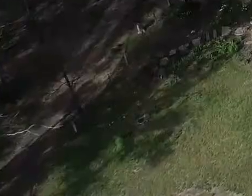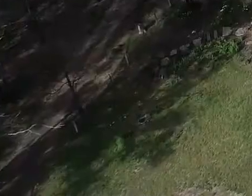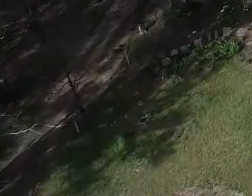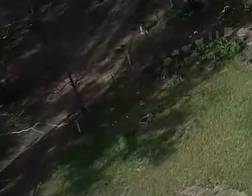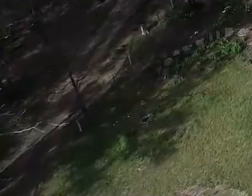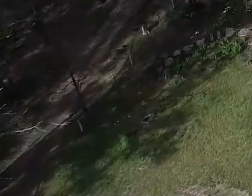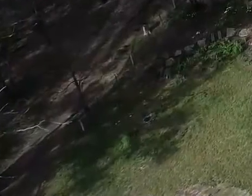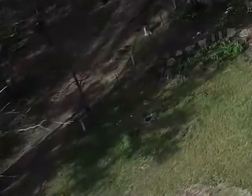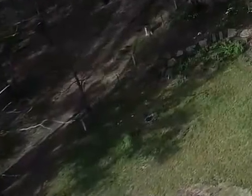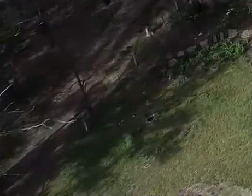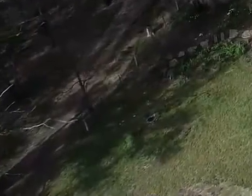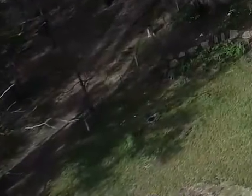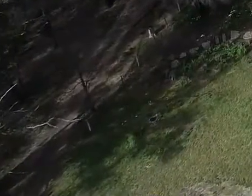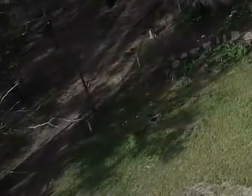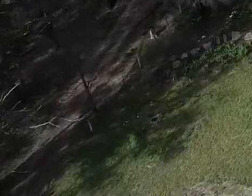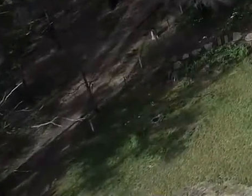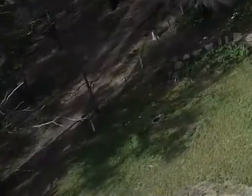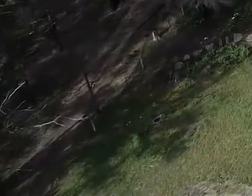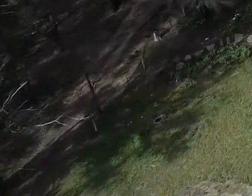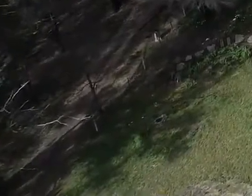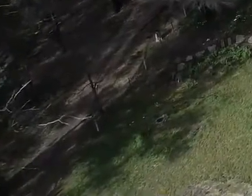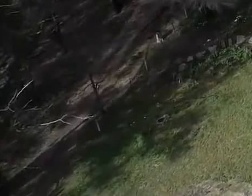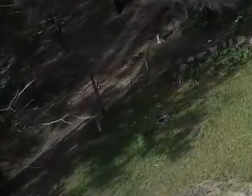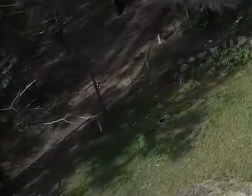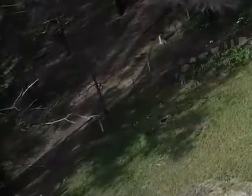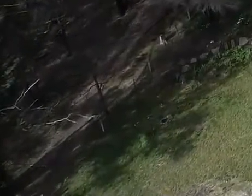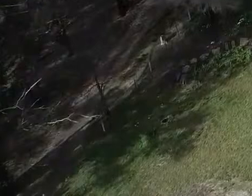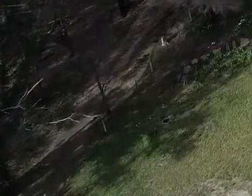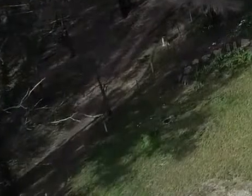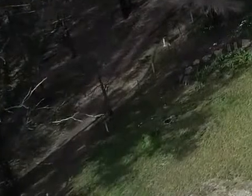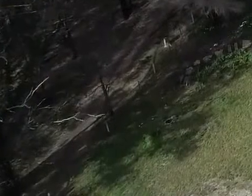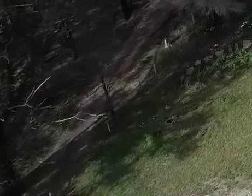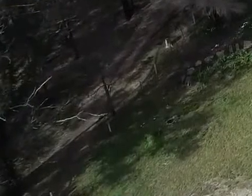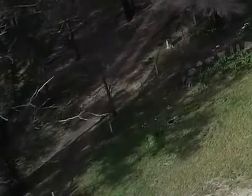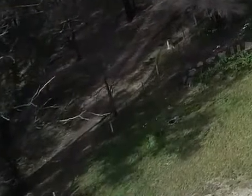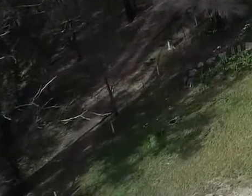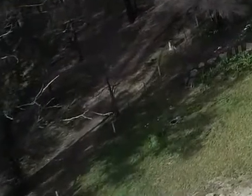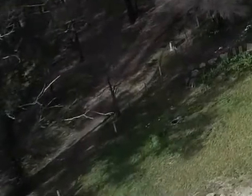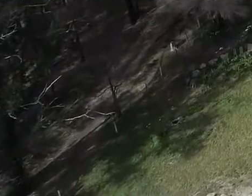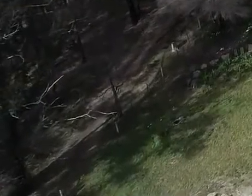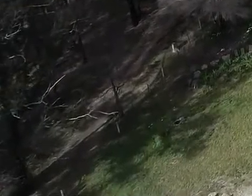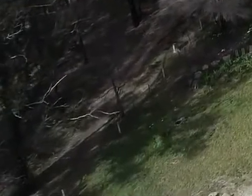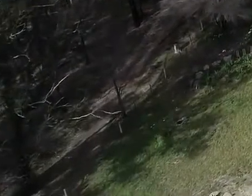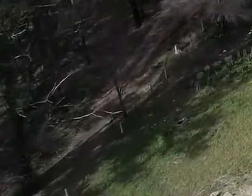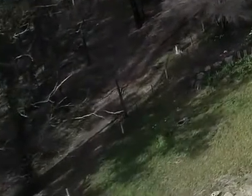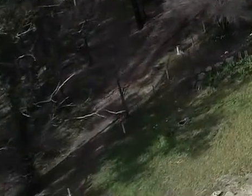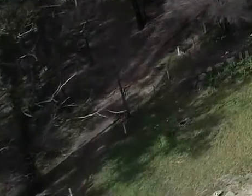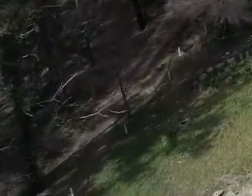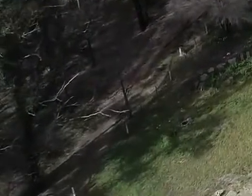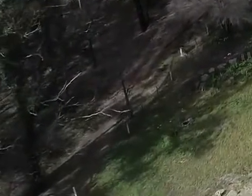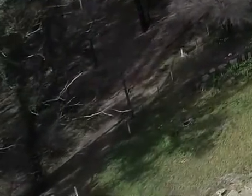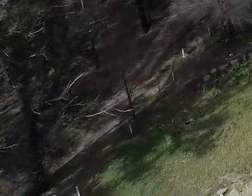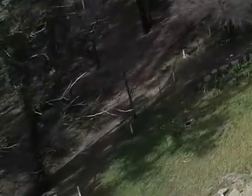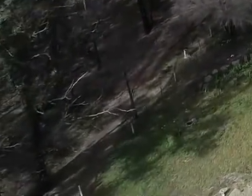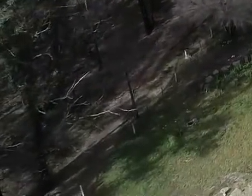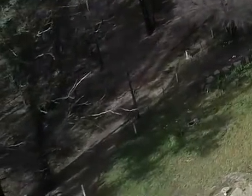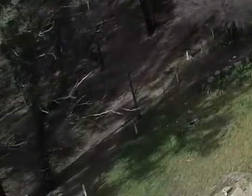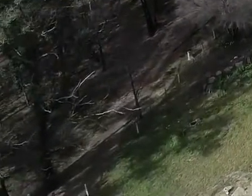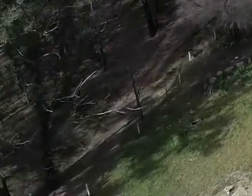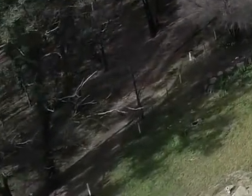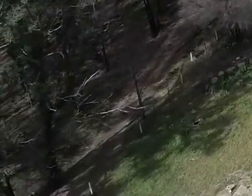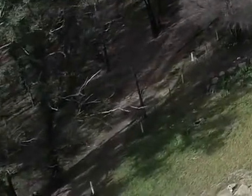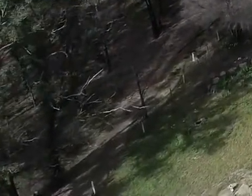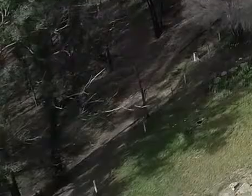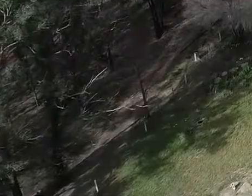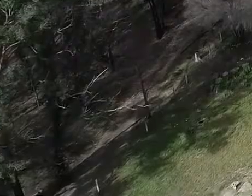30 years ago or so, I got Barmah Forest virus, Ross River virus, which gave me fibromyalgia, and had a bit of spinal damage